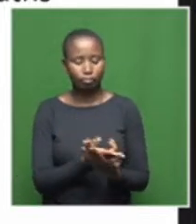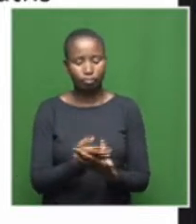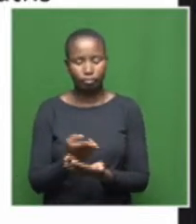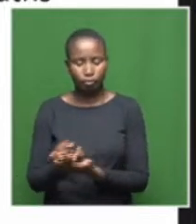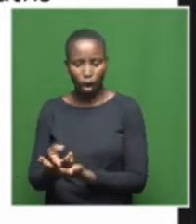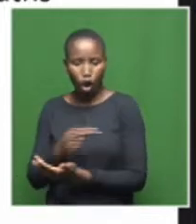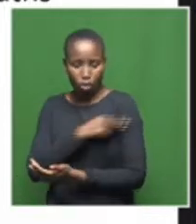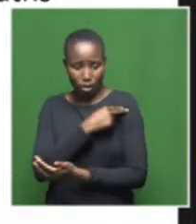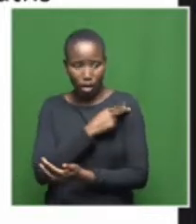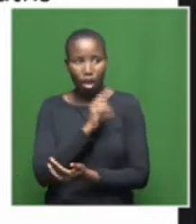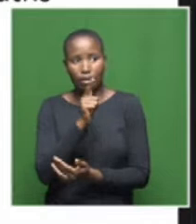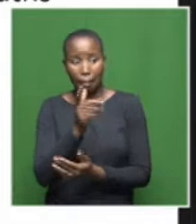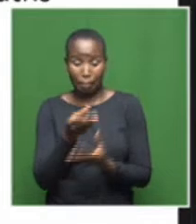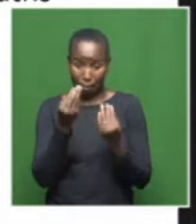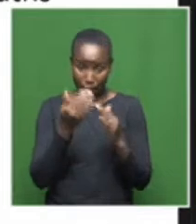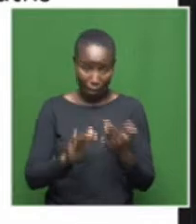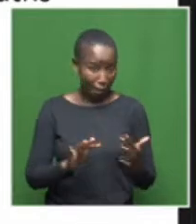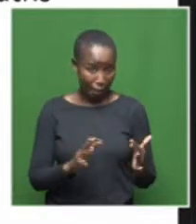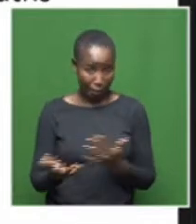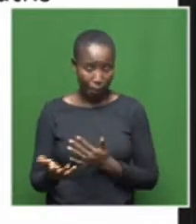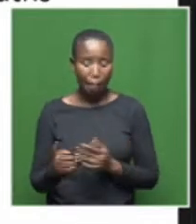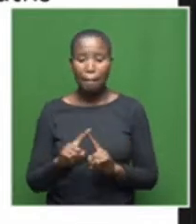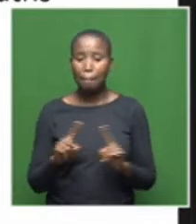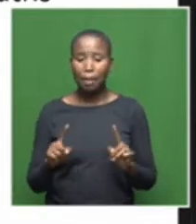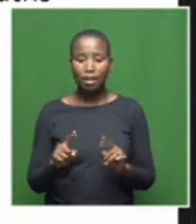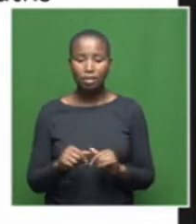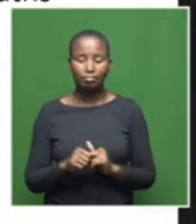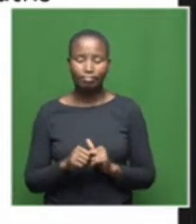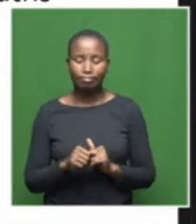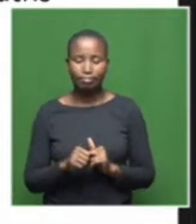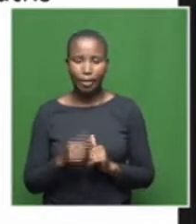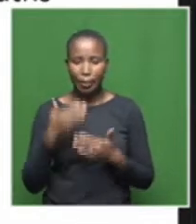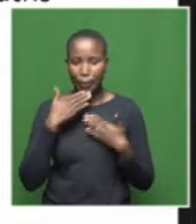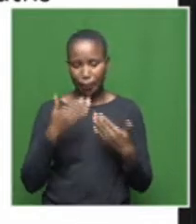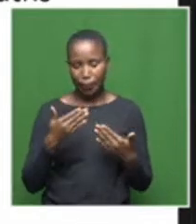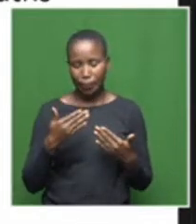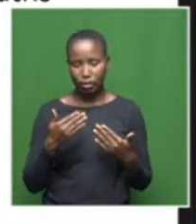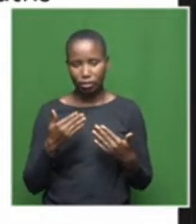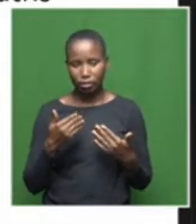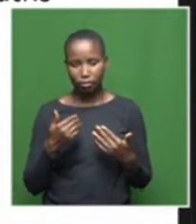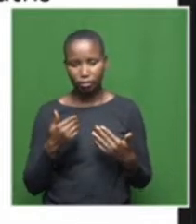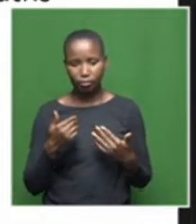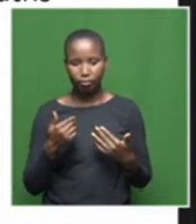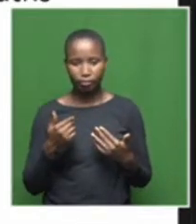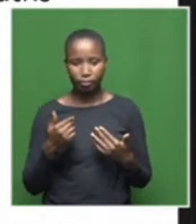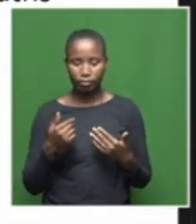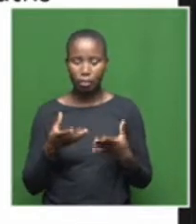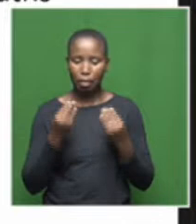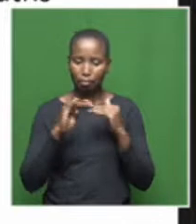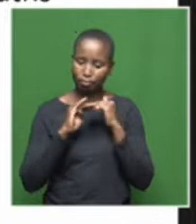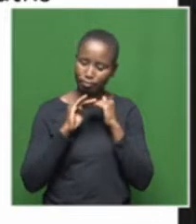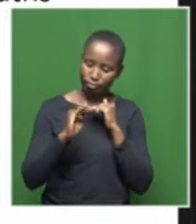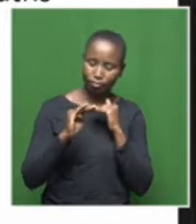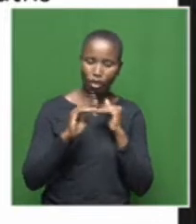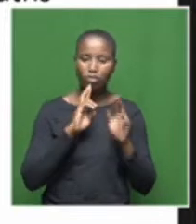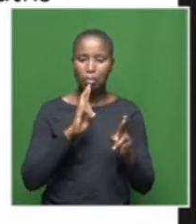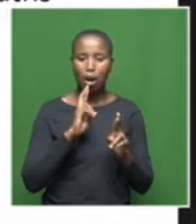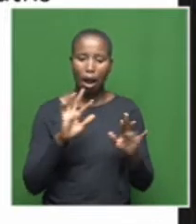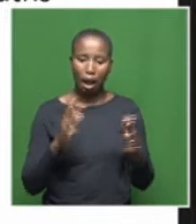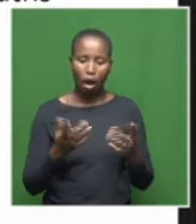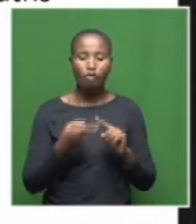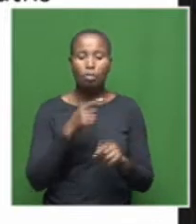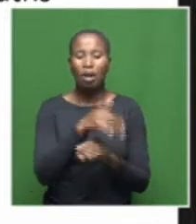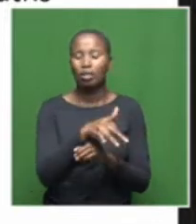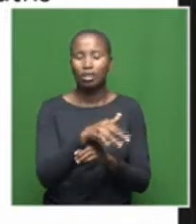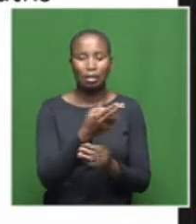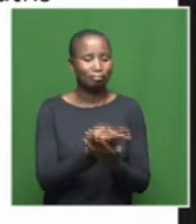deaths, but we didn't have a place to consistently and in a standardized way report out of hospital deaths. And so we